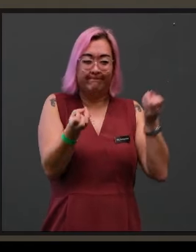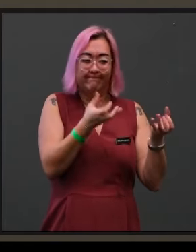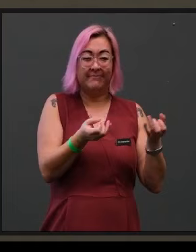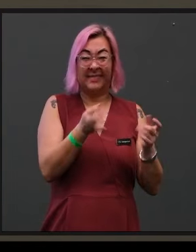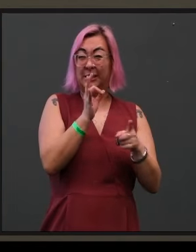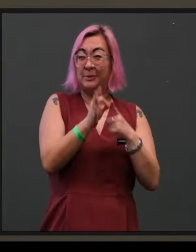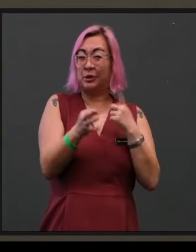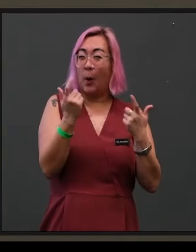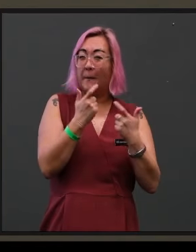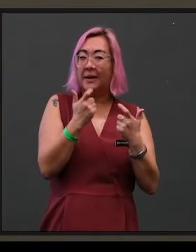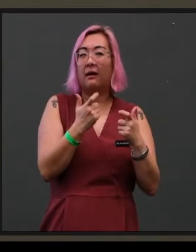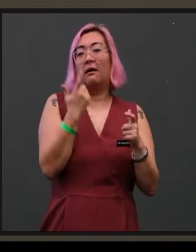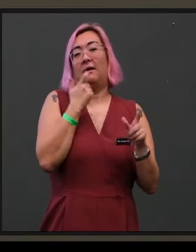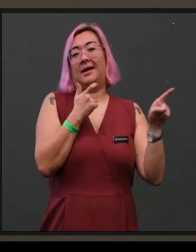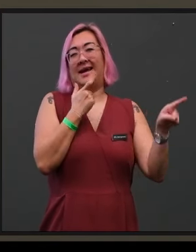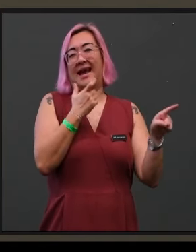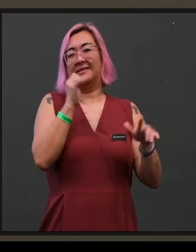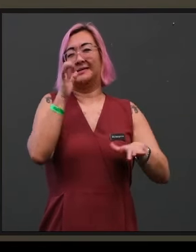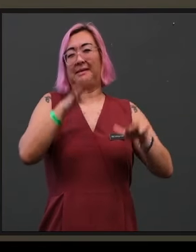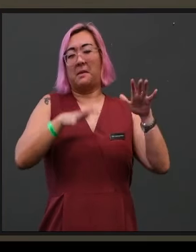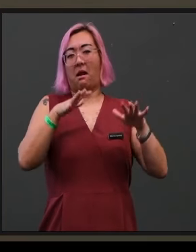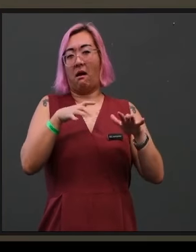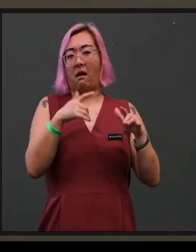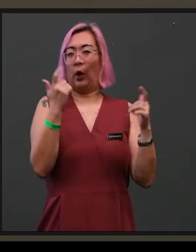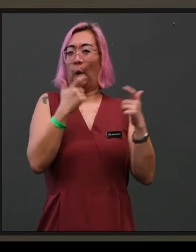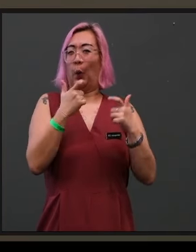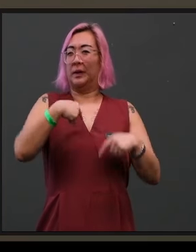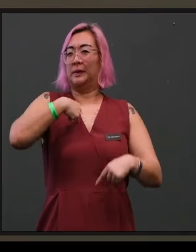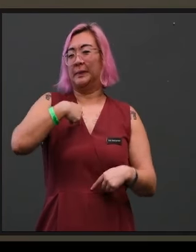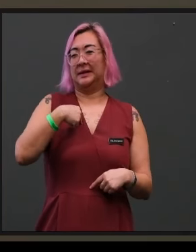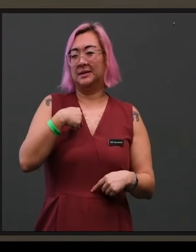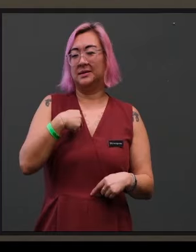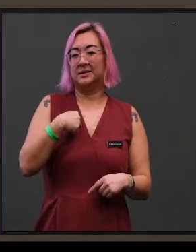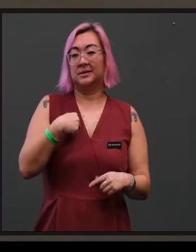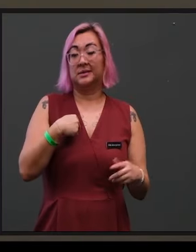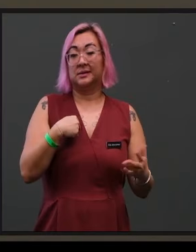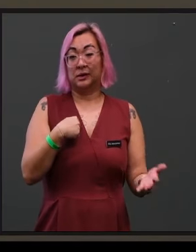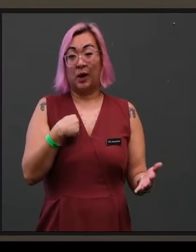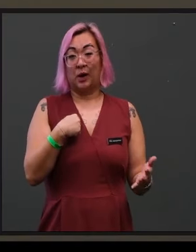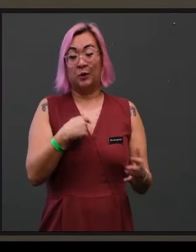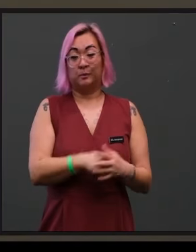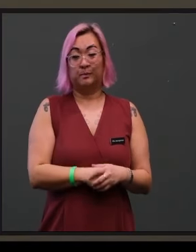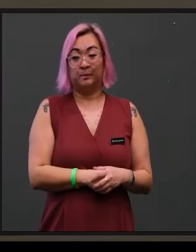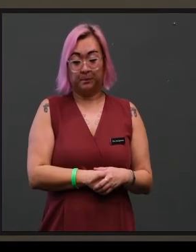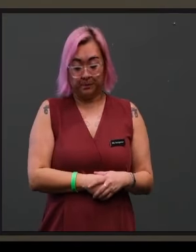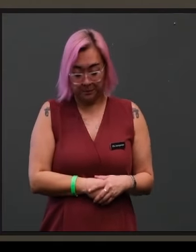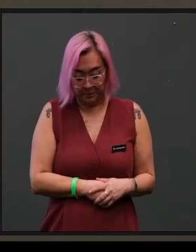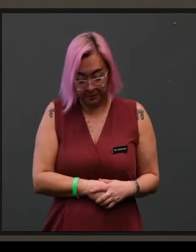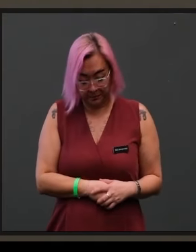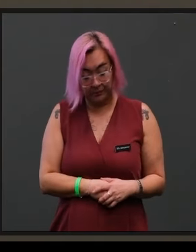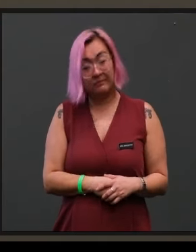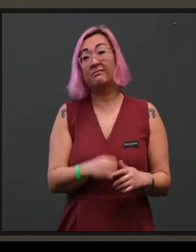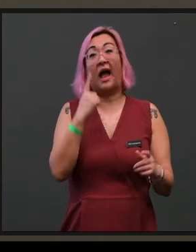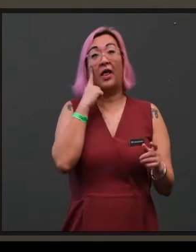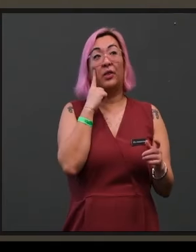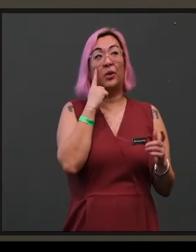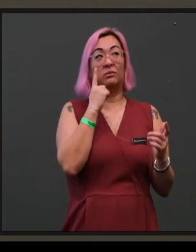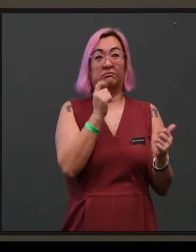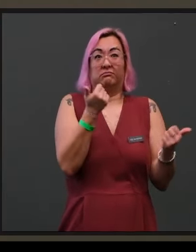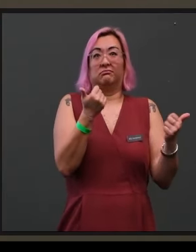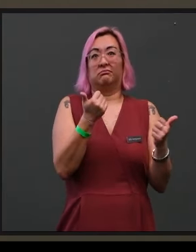similar like sense of humor as me, and so like I just sort of wrote it for him basically.